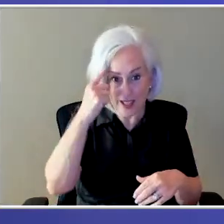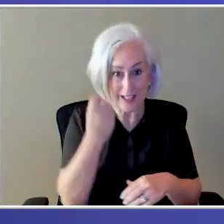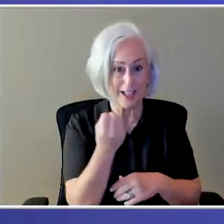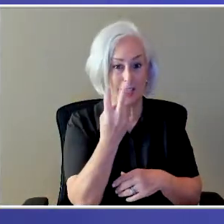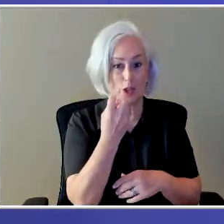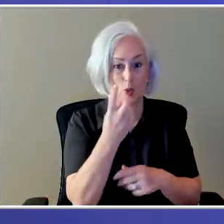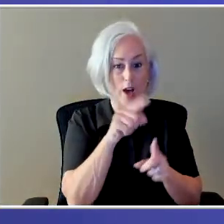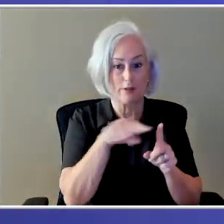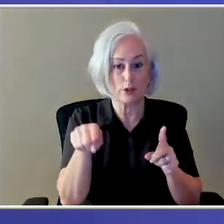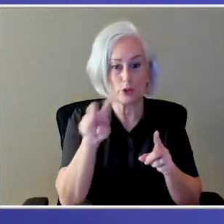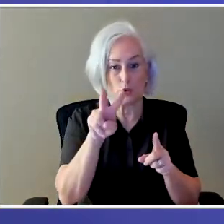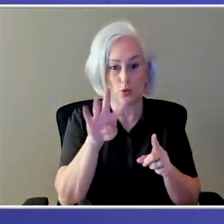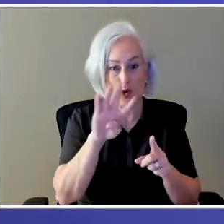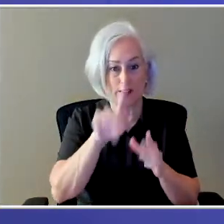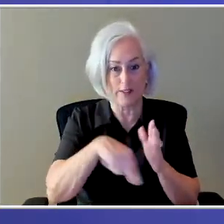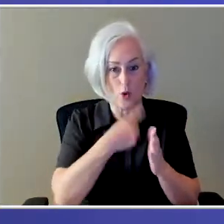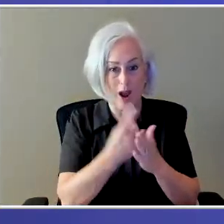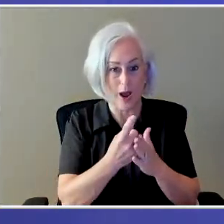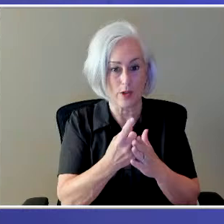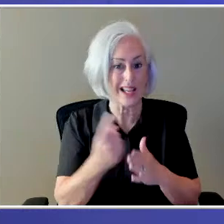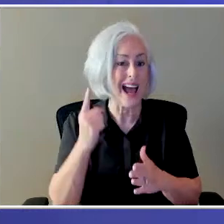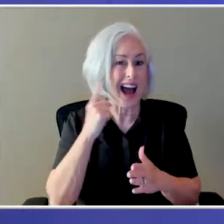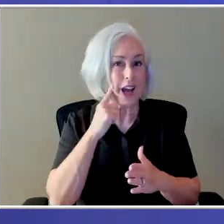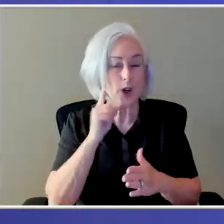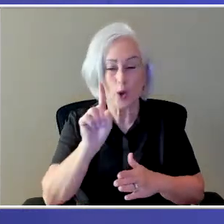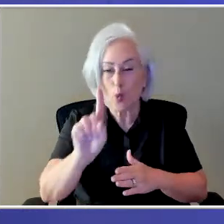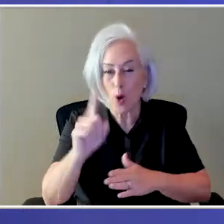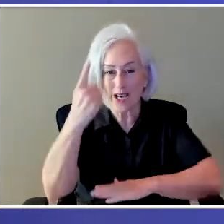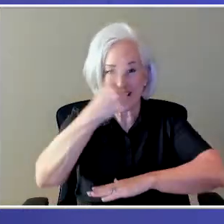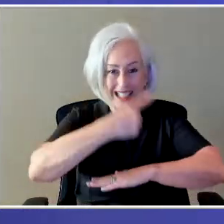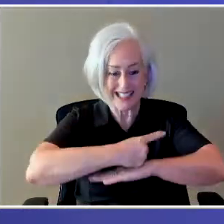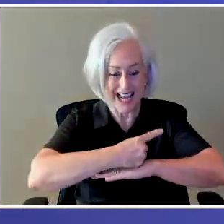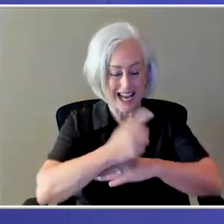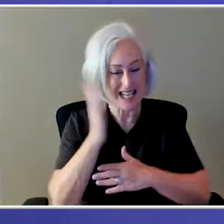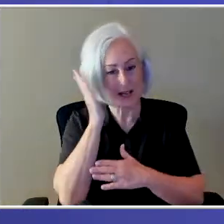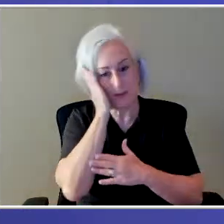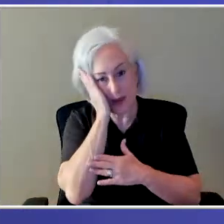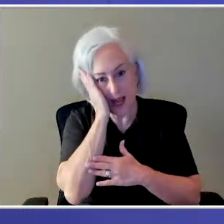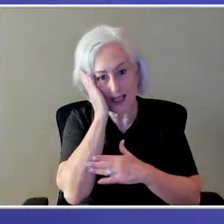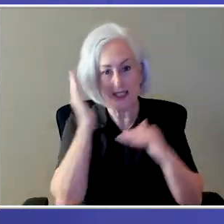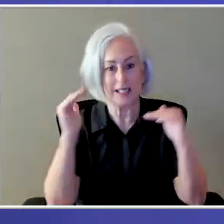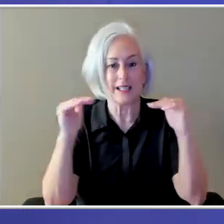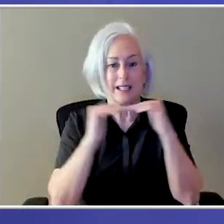I feel like I've heard a day in bed is a week of that quick